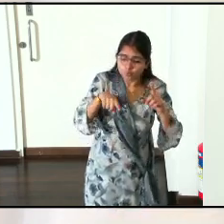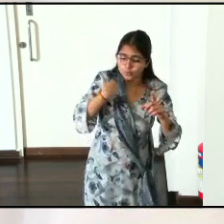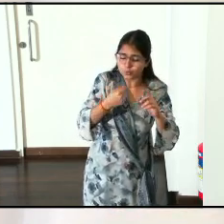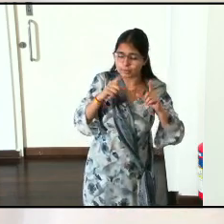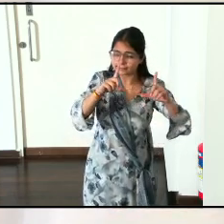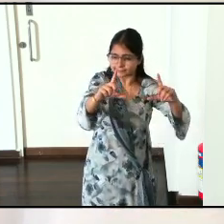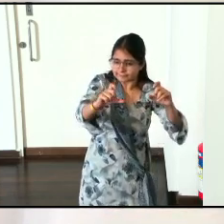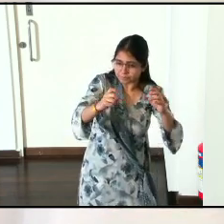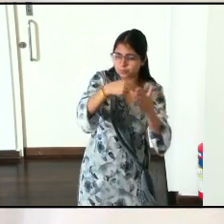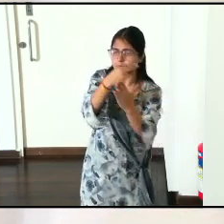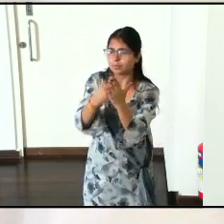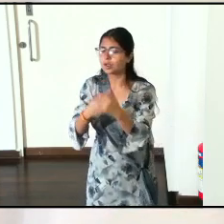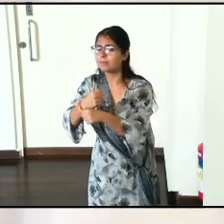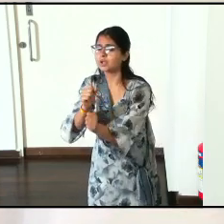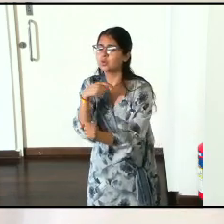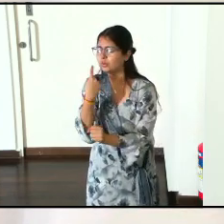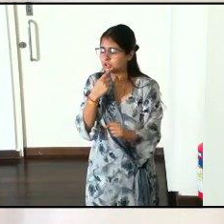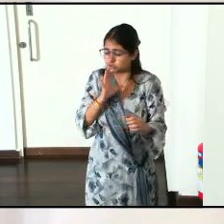You can see that.